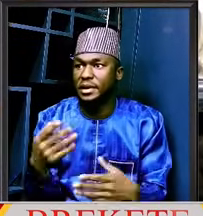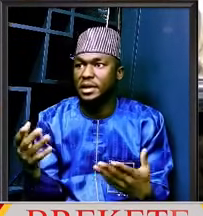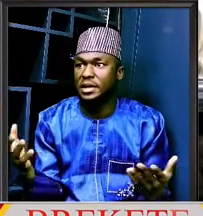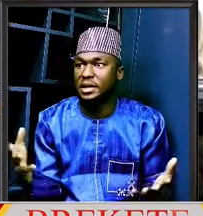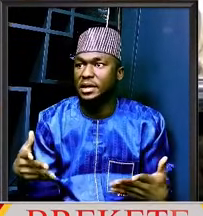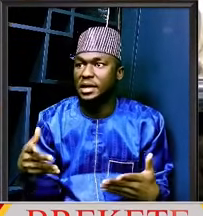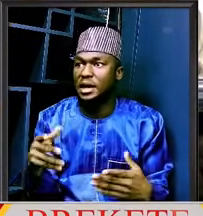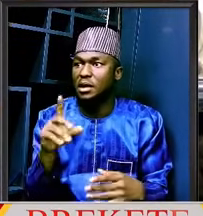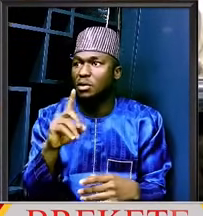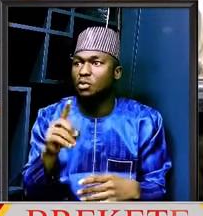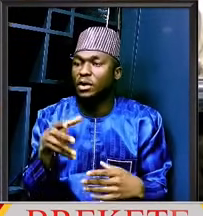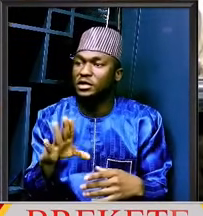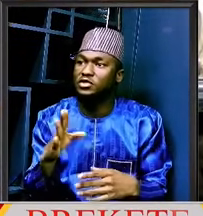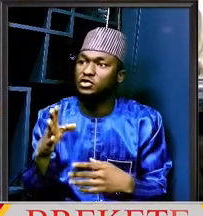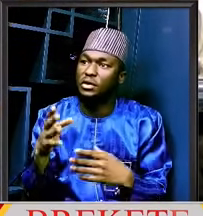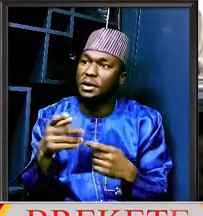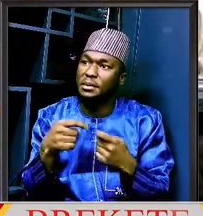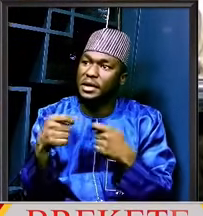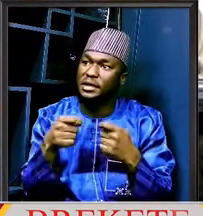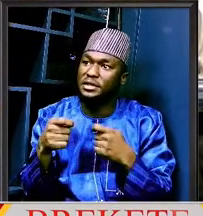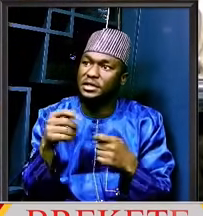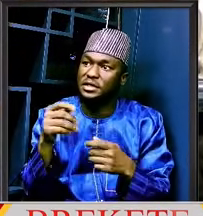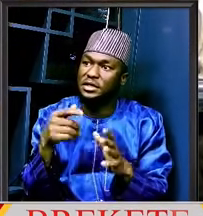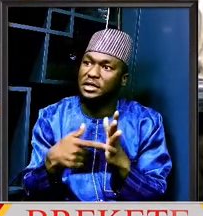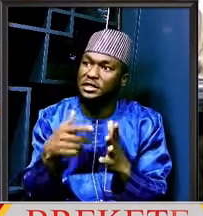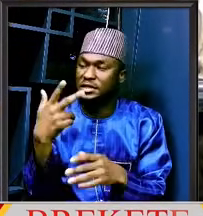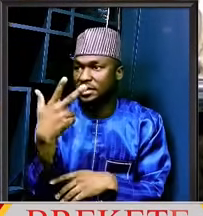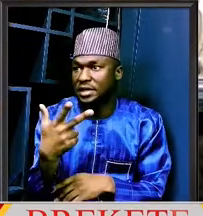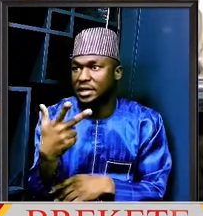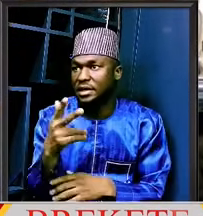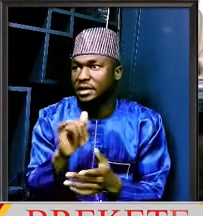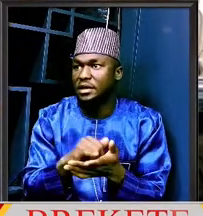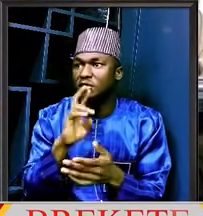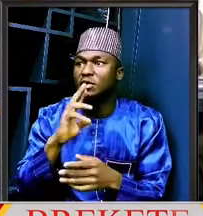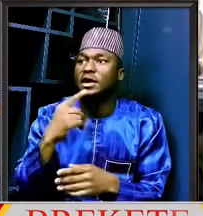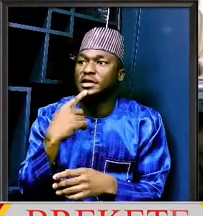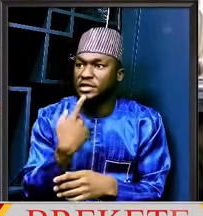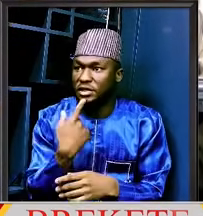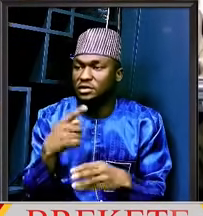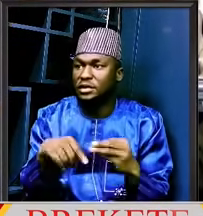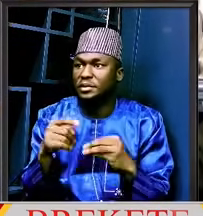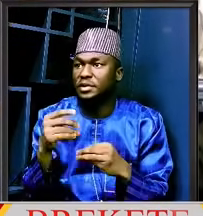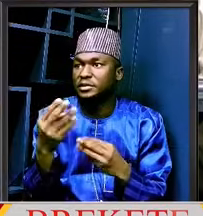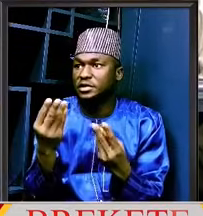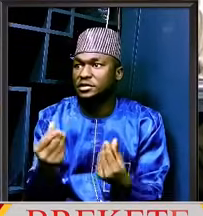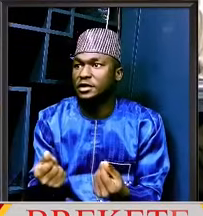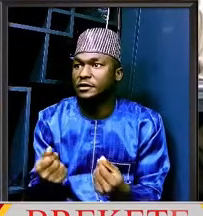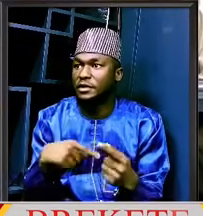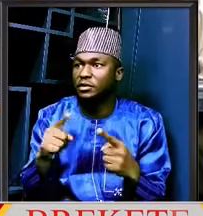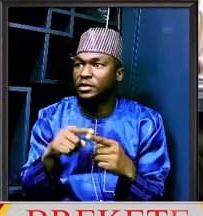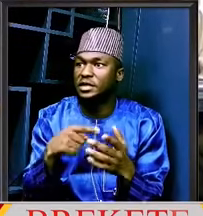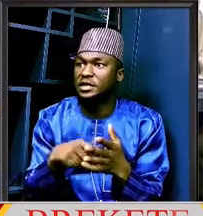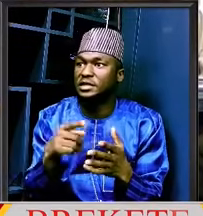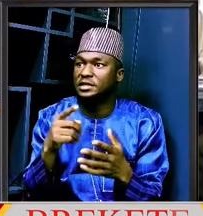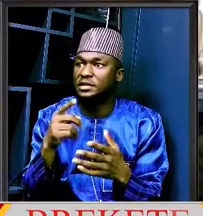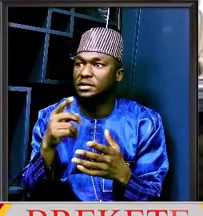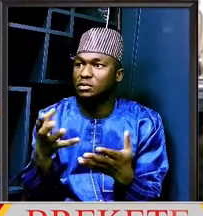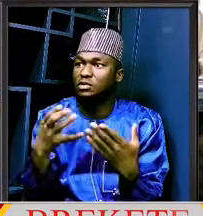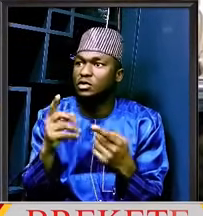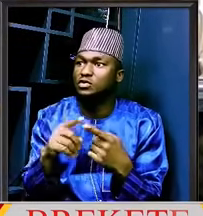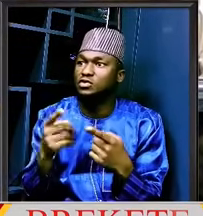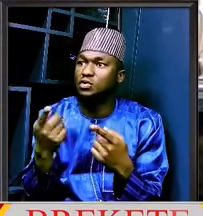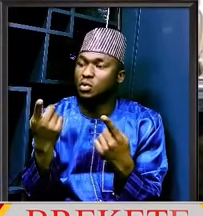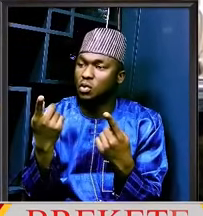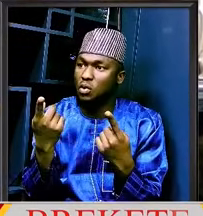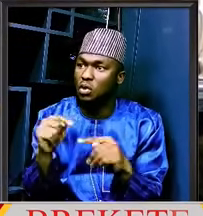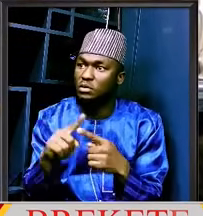these three that have been aggressive. Then I'll see that, okay, you're serious about settling this matter. When those ones went to go and control those boys, they